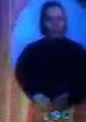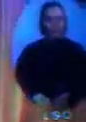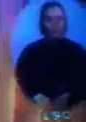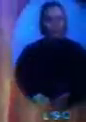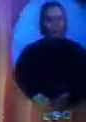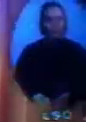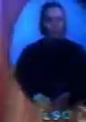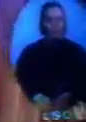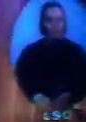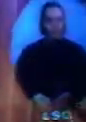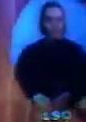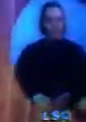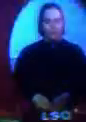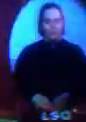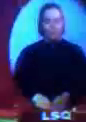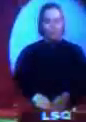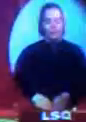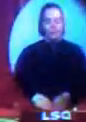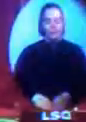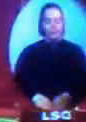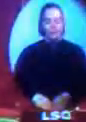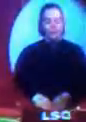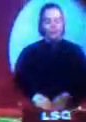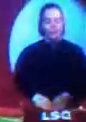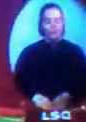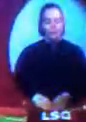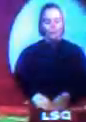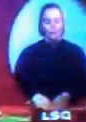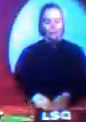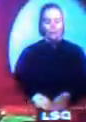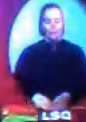its bill to protect artists and Quebec culture?